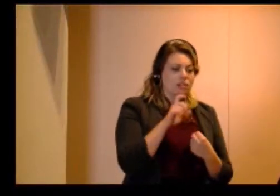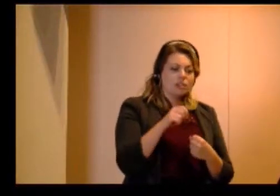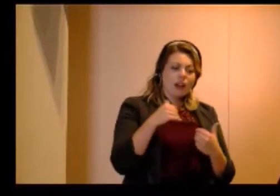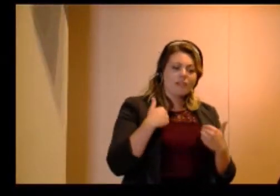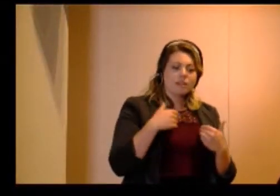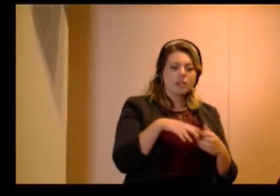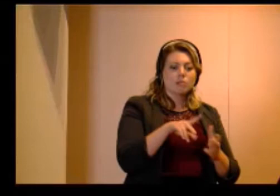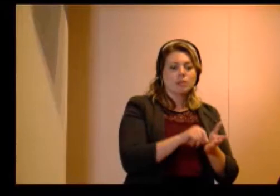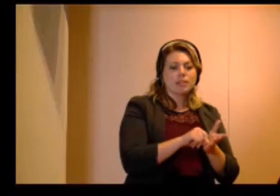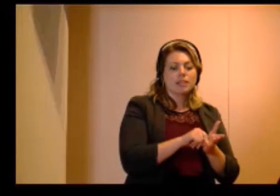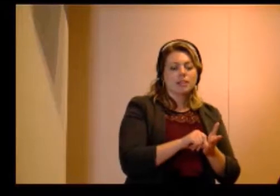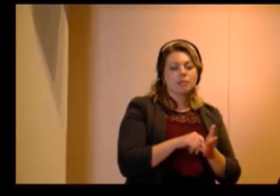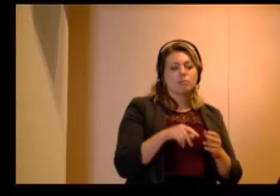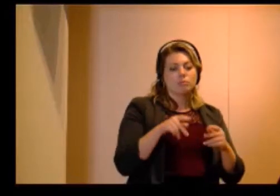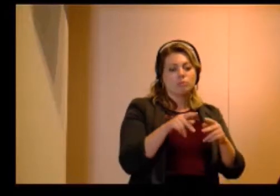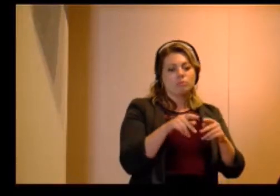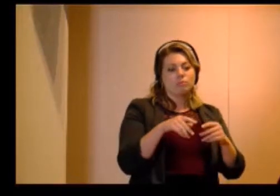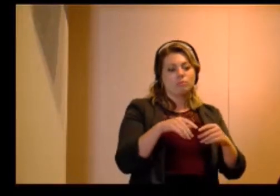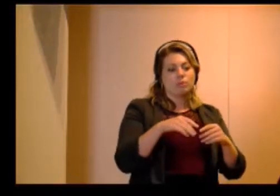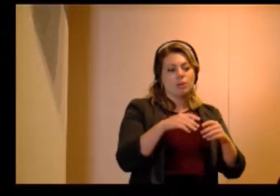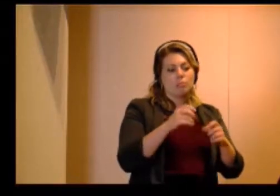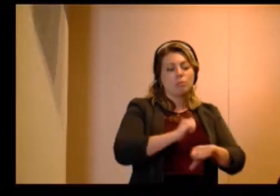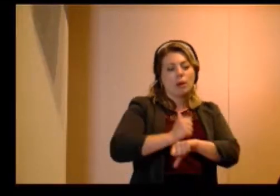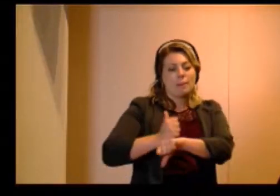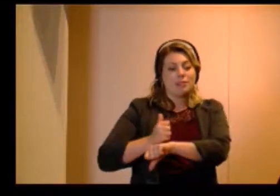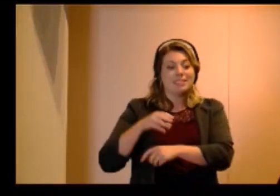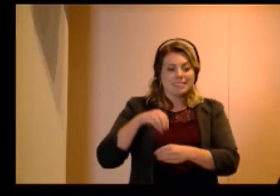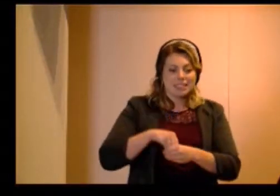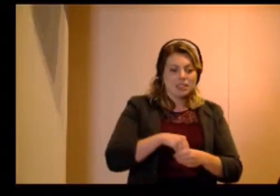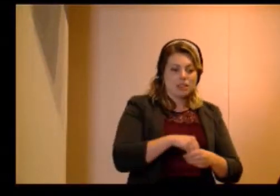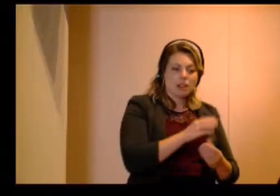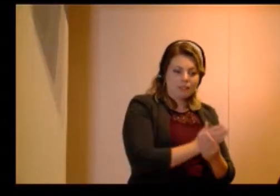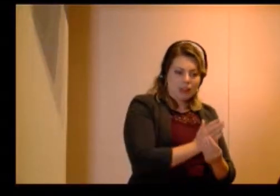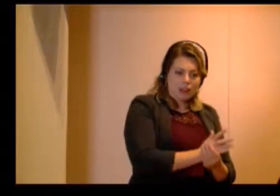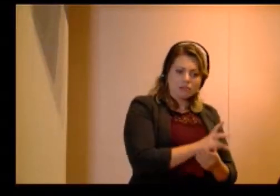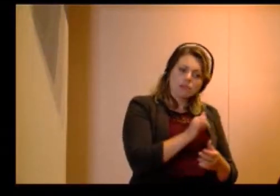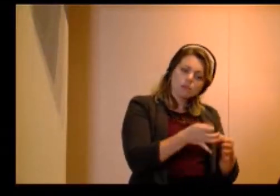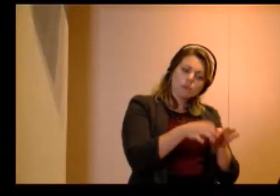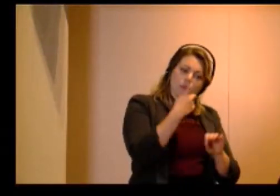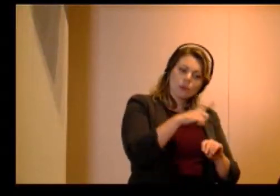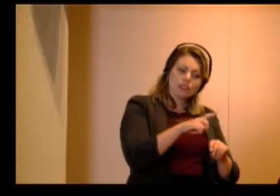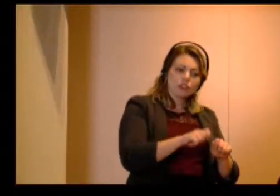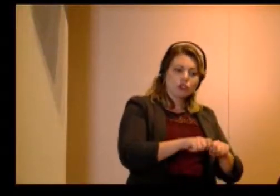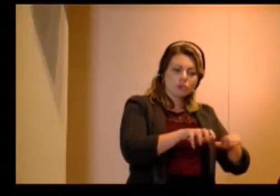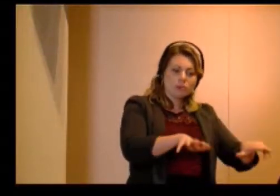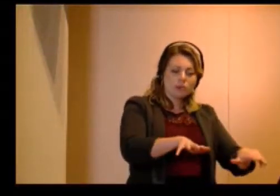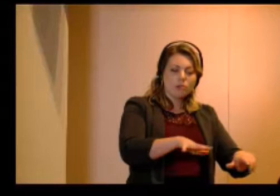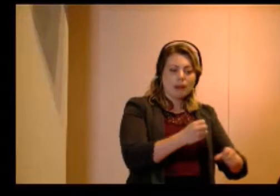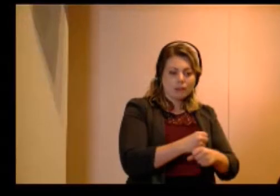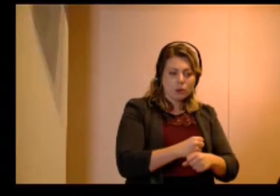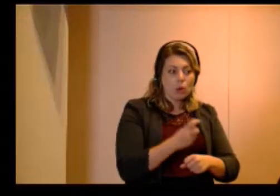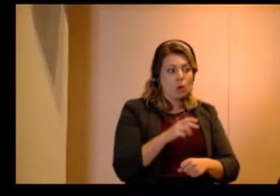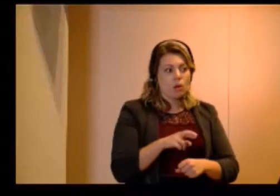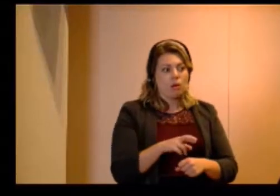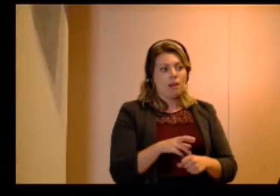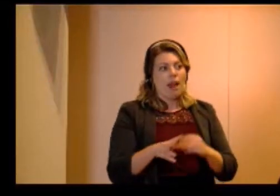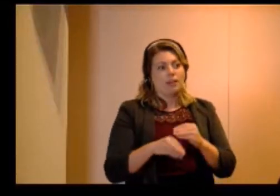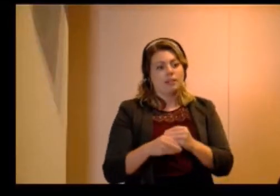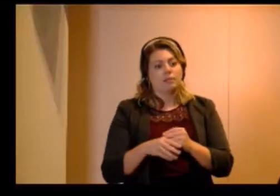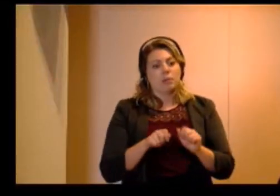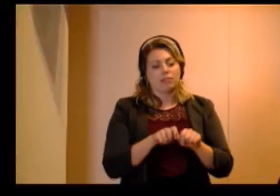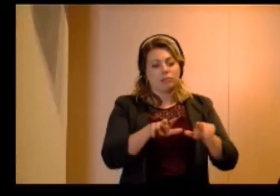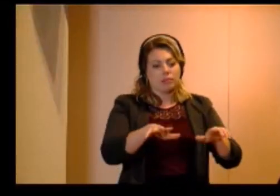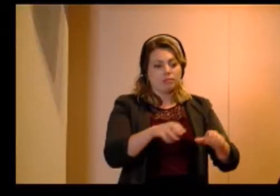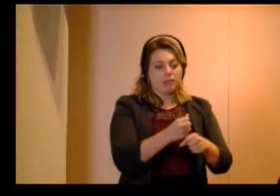file, which is important for distributed manufacturing and additive manufacturing workflows moving forward. So your